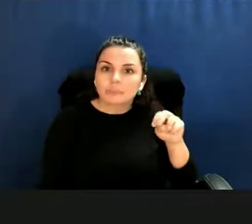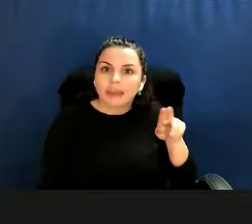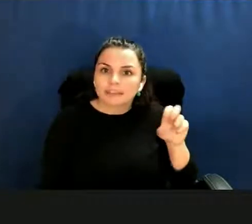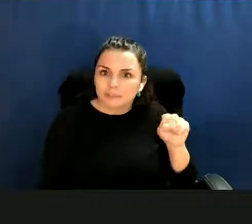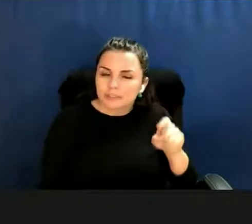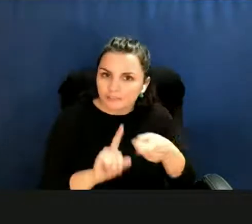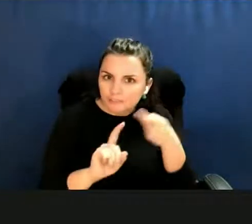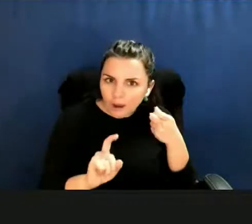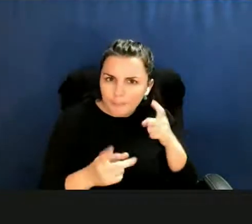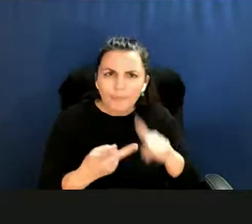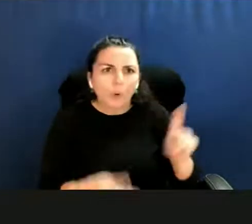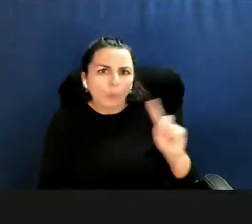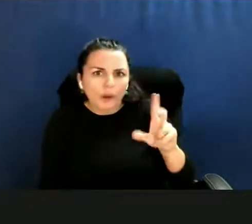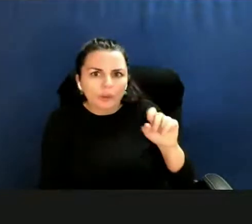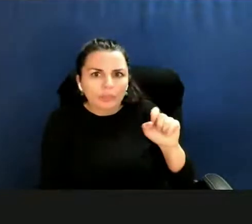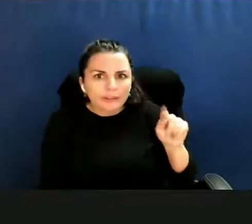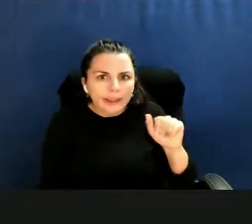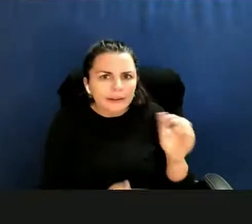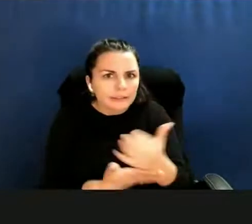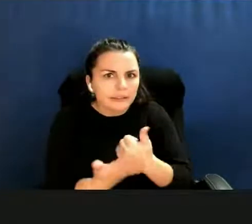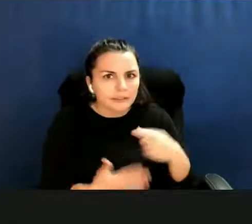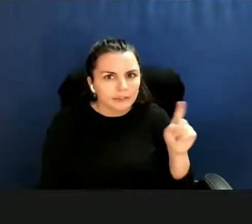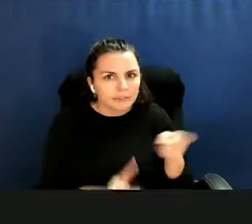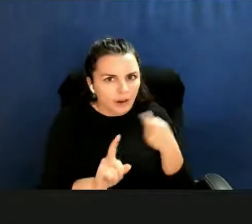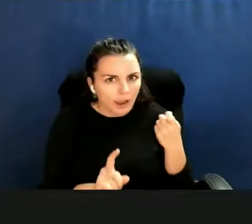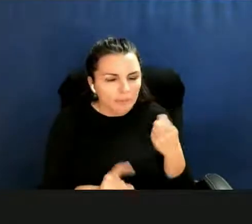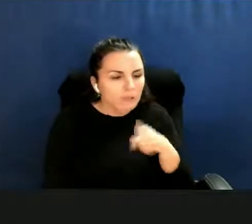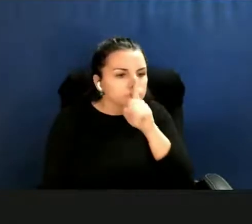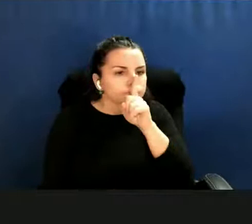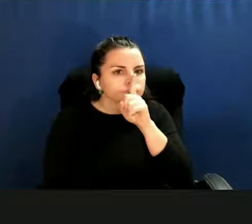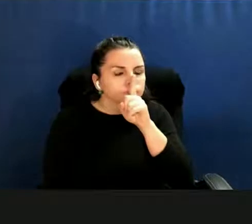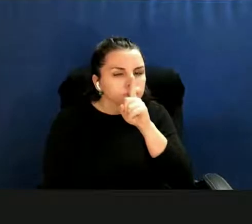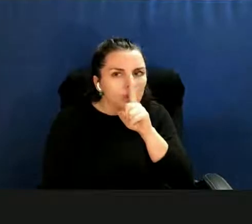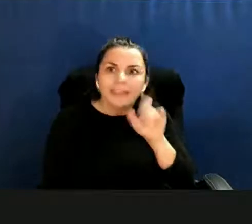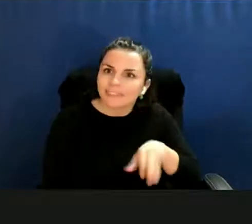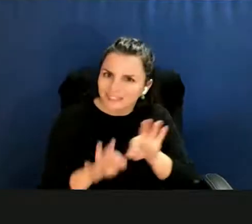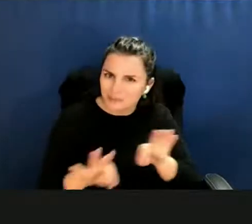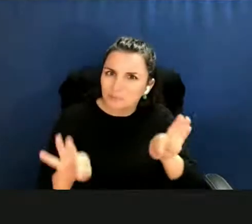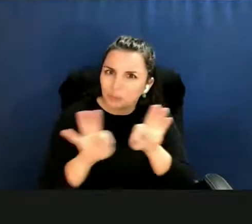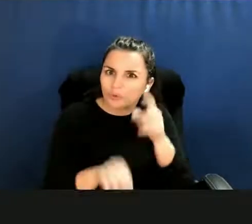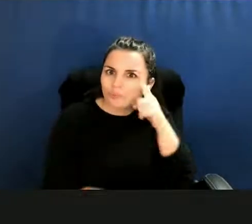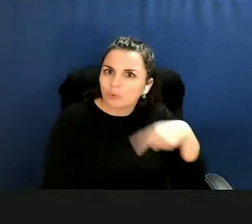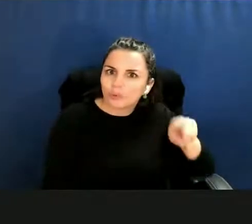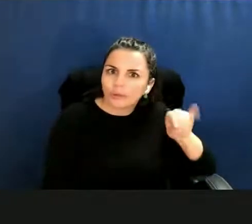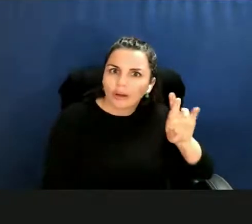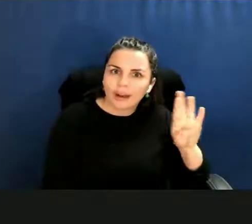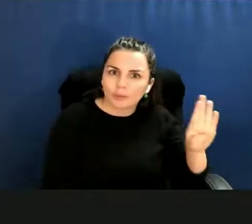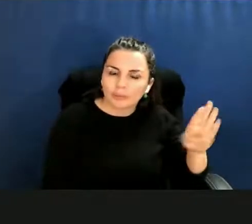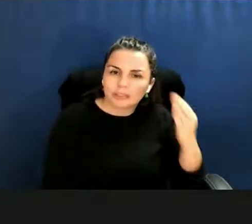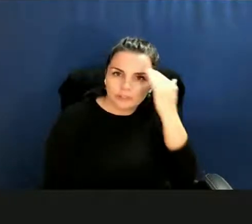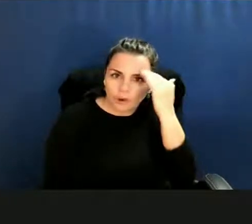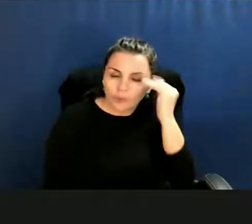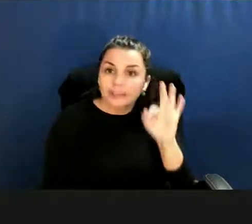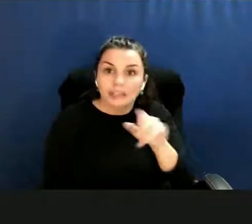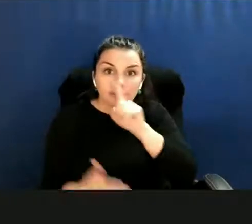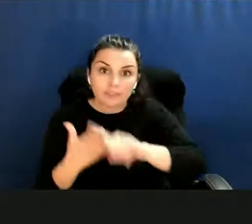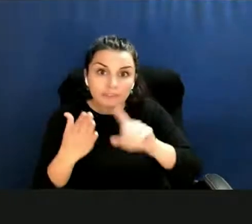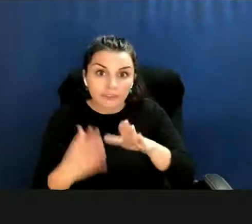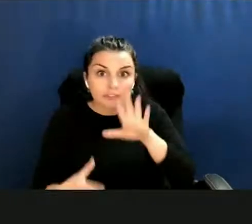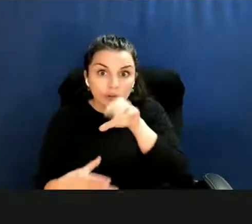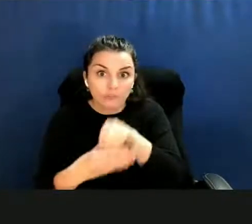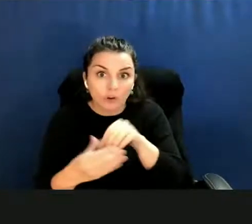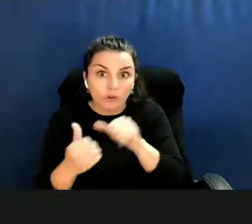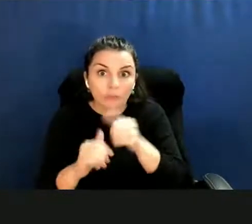especially important to know if the investigator it was involved in the original data